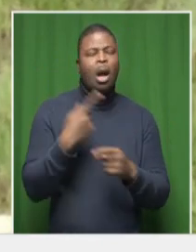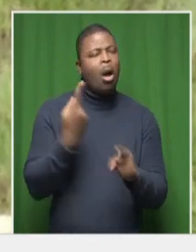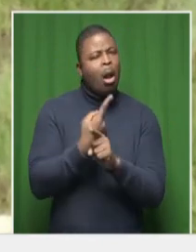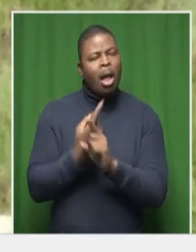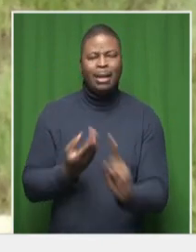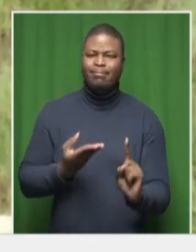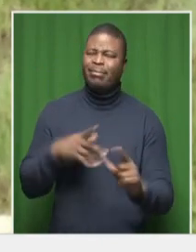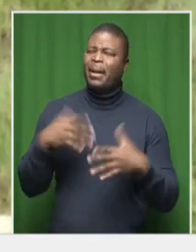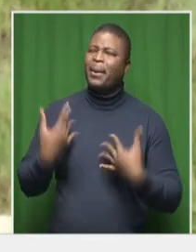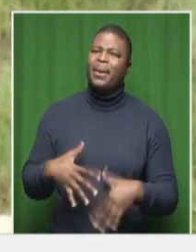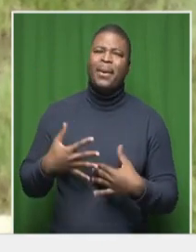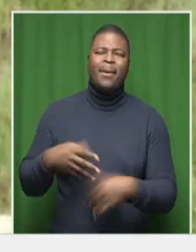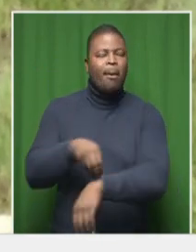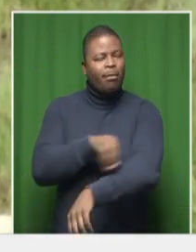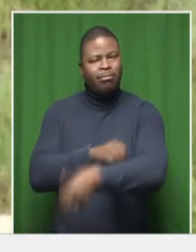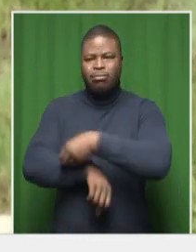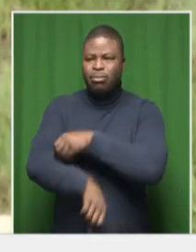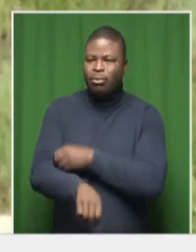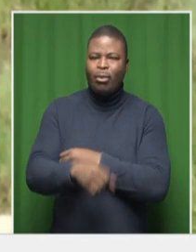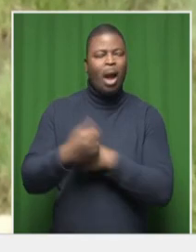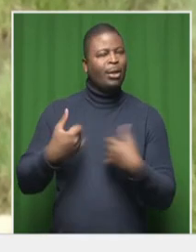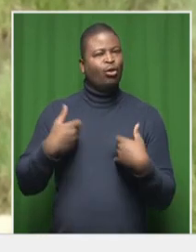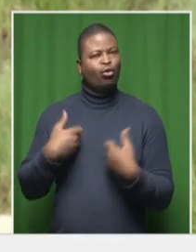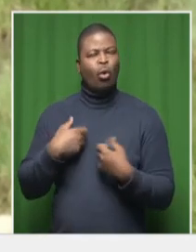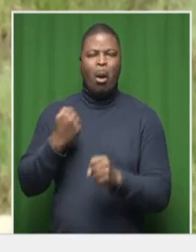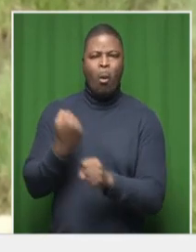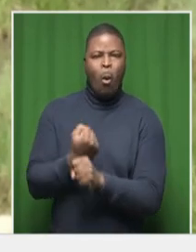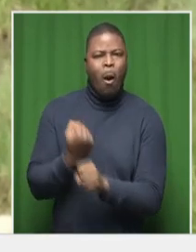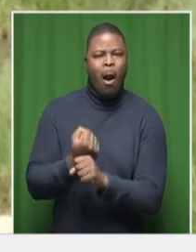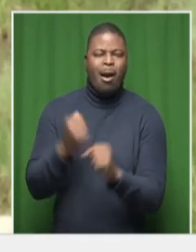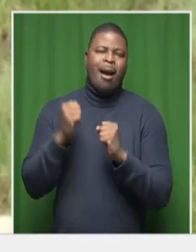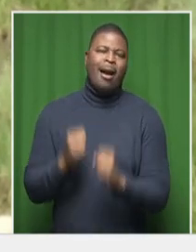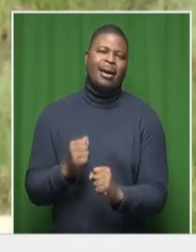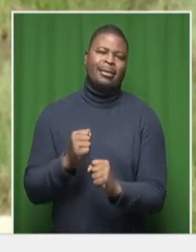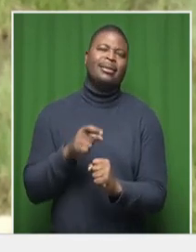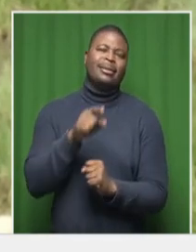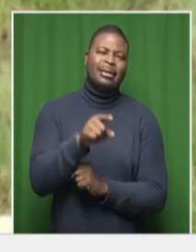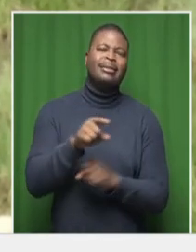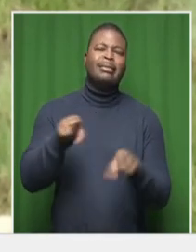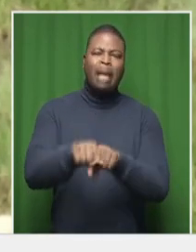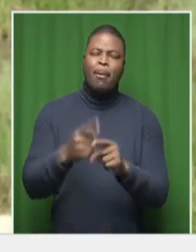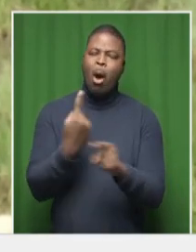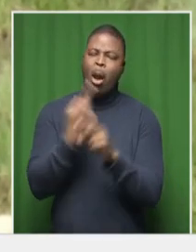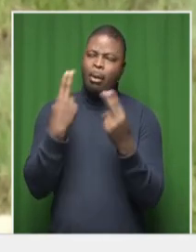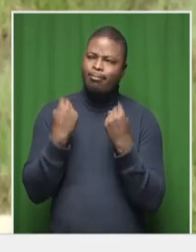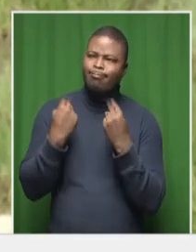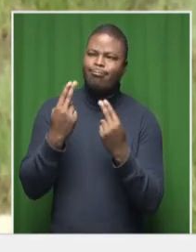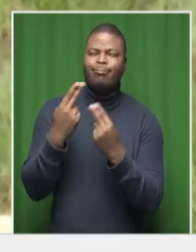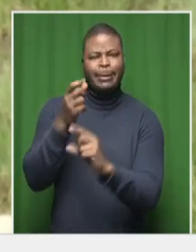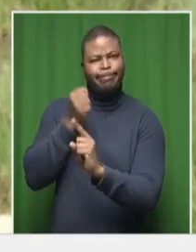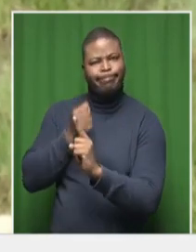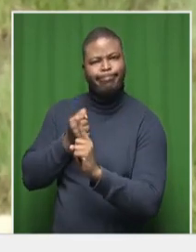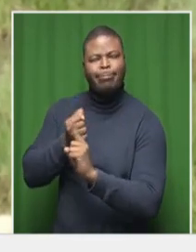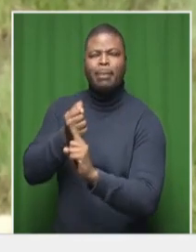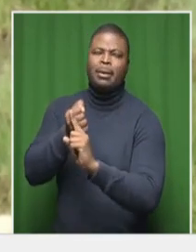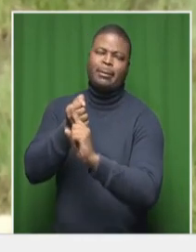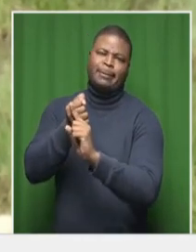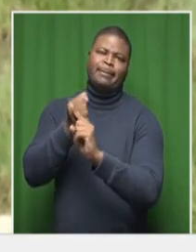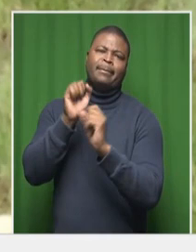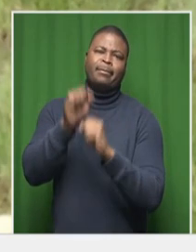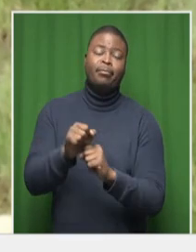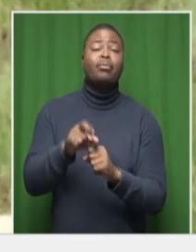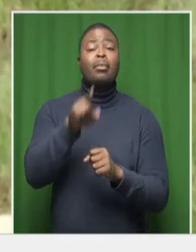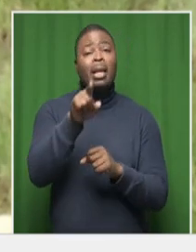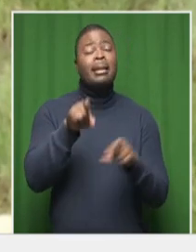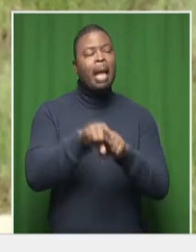hard and extremely hard and pushing himself to the limit. And you can